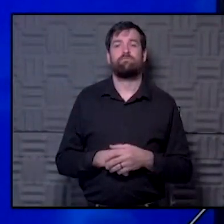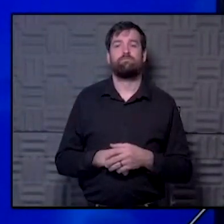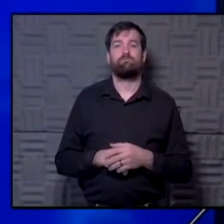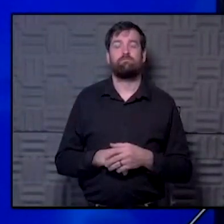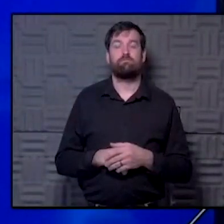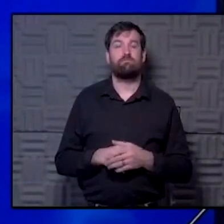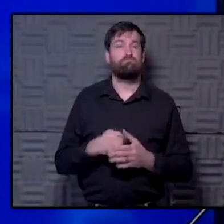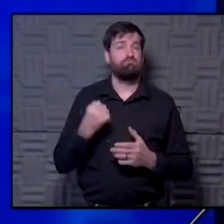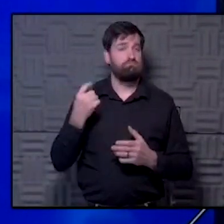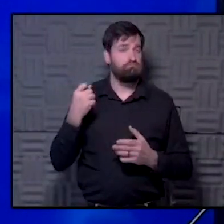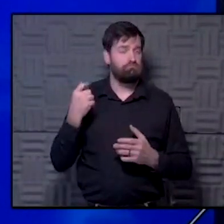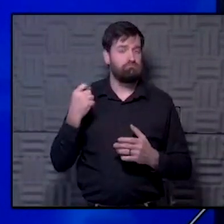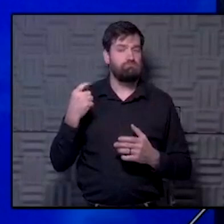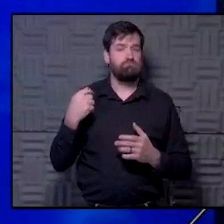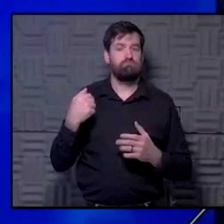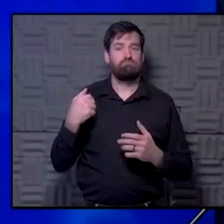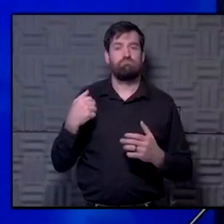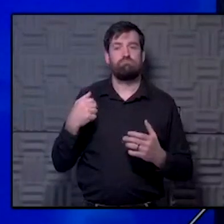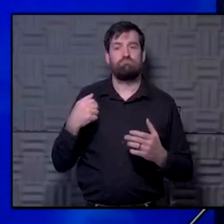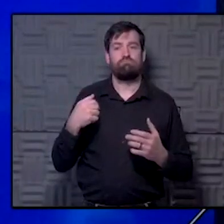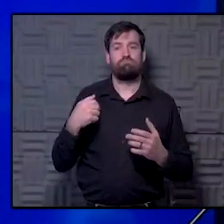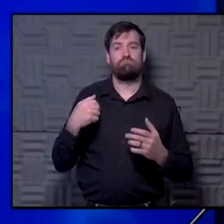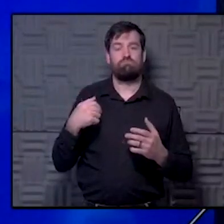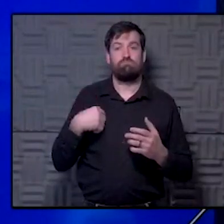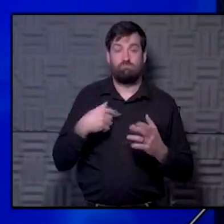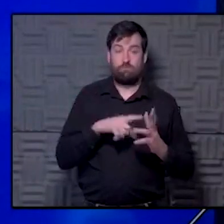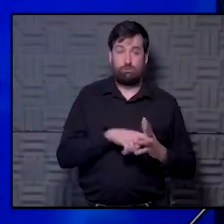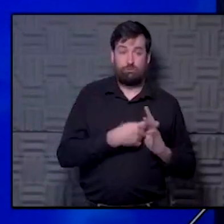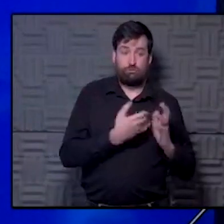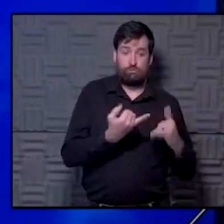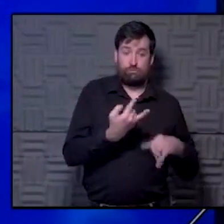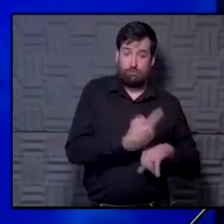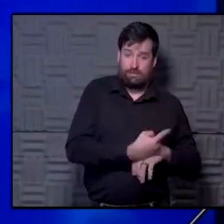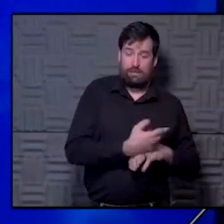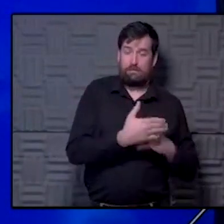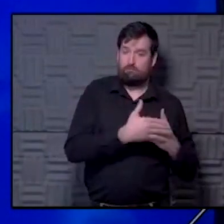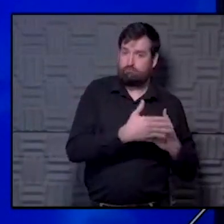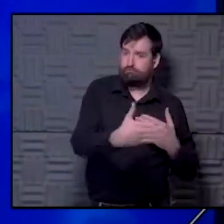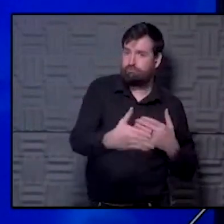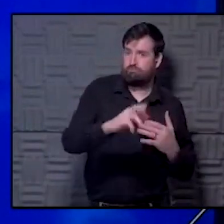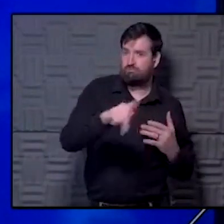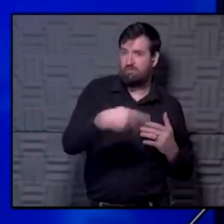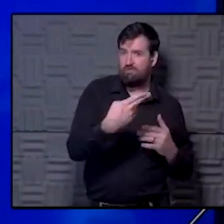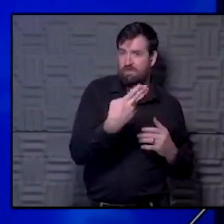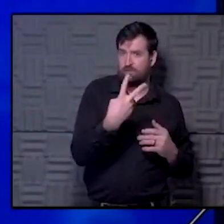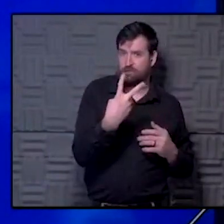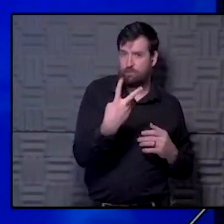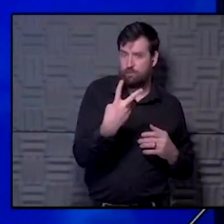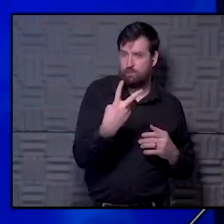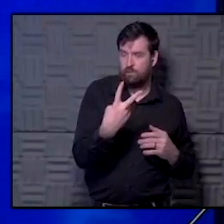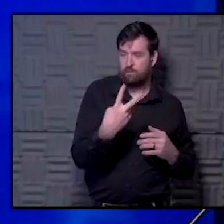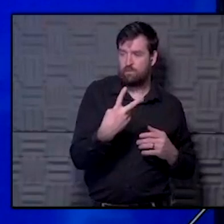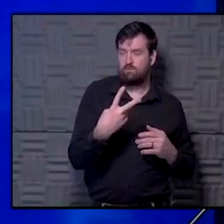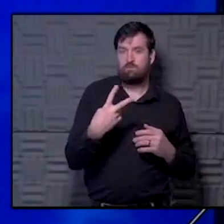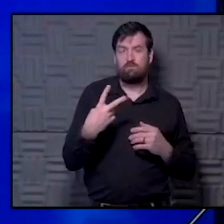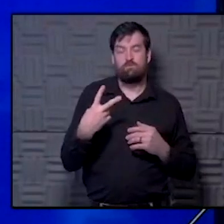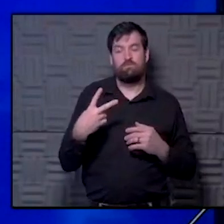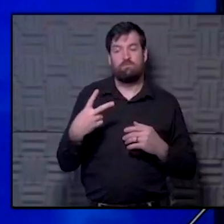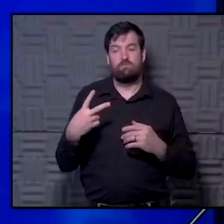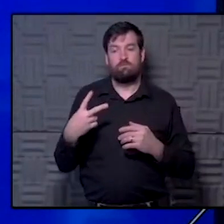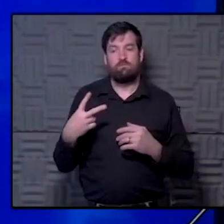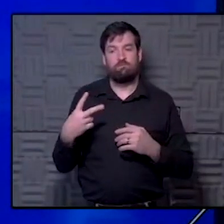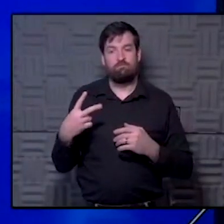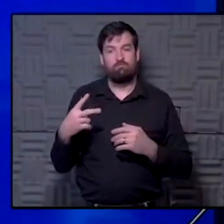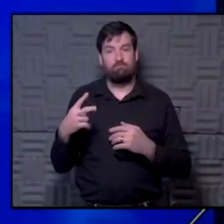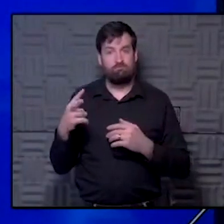It's one thing to say, starting today, we're entering into phase 2. It's something very different to